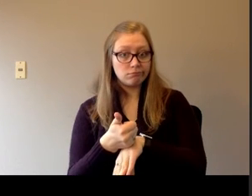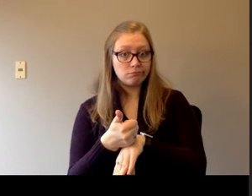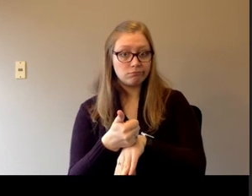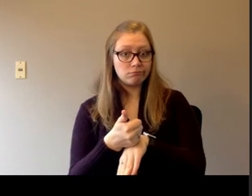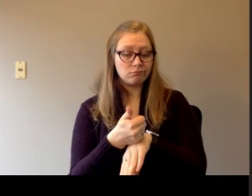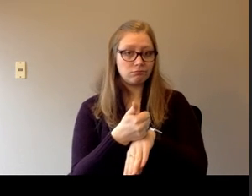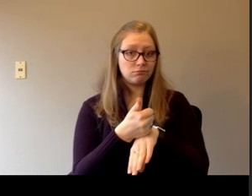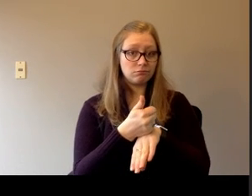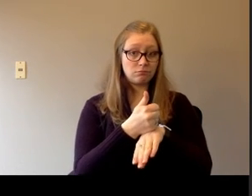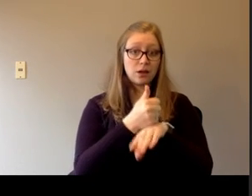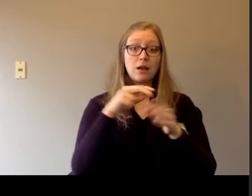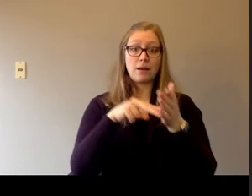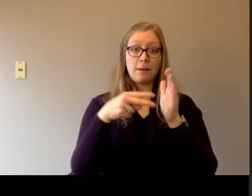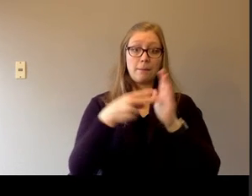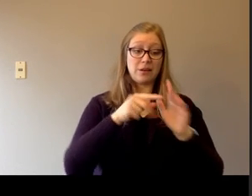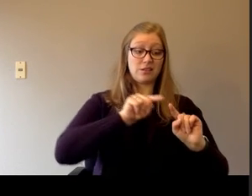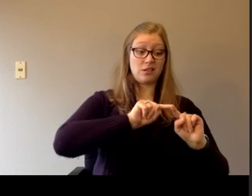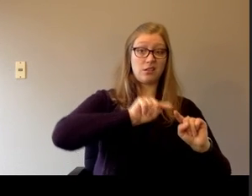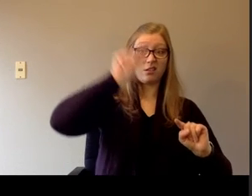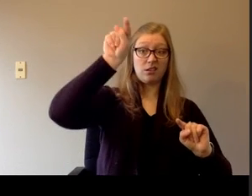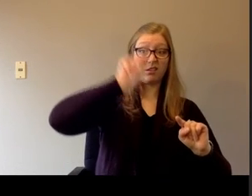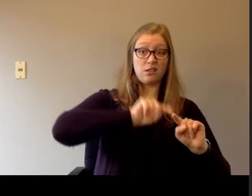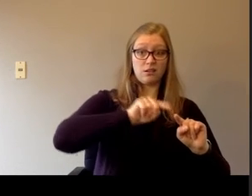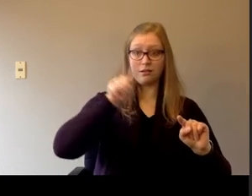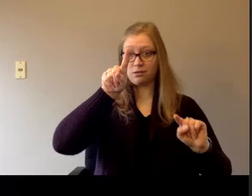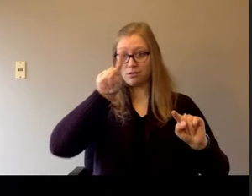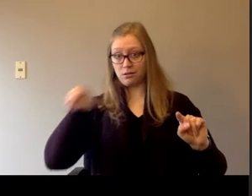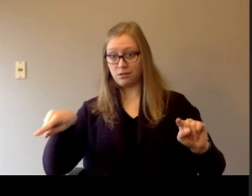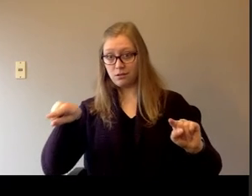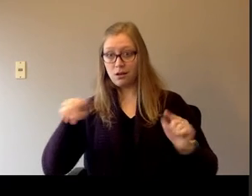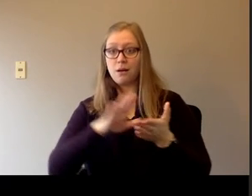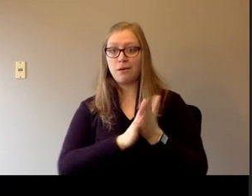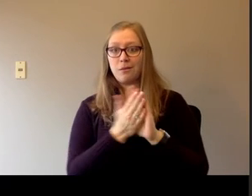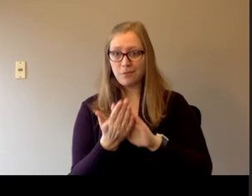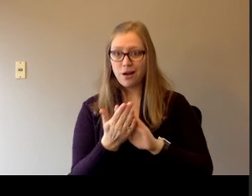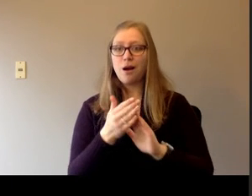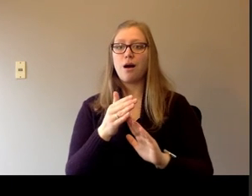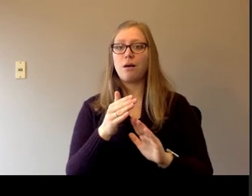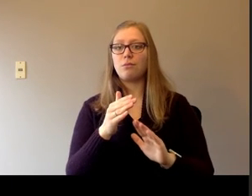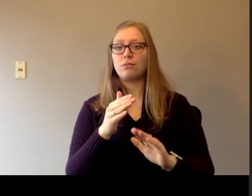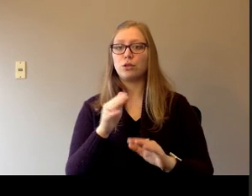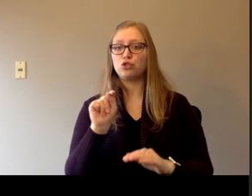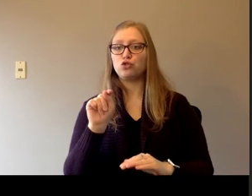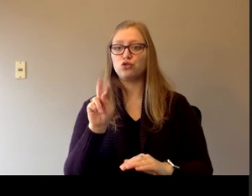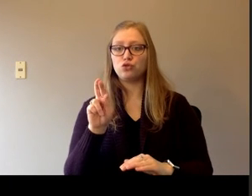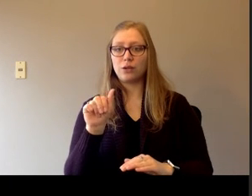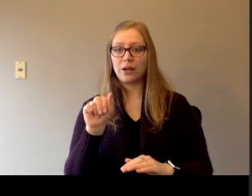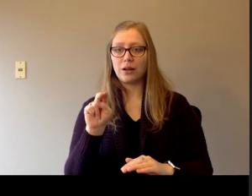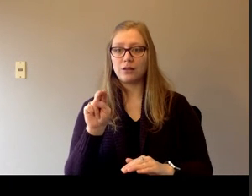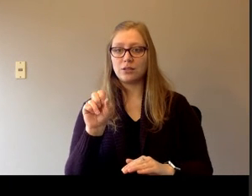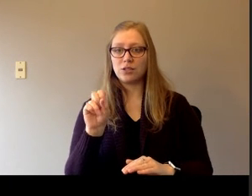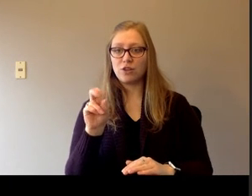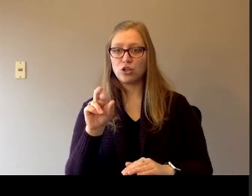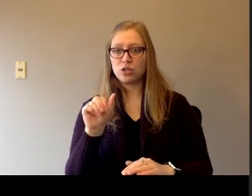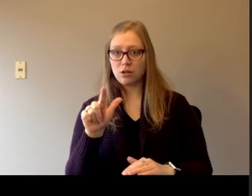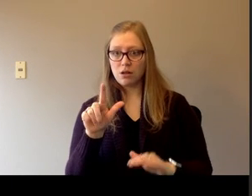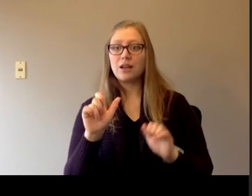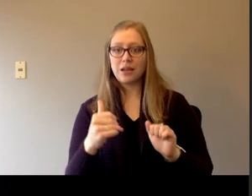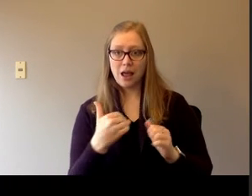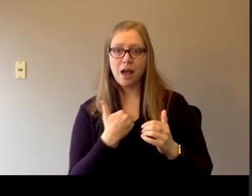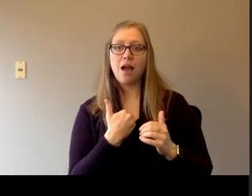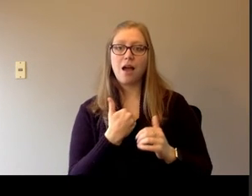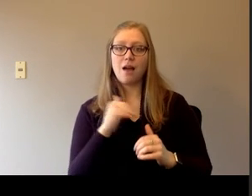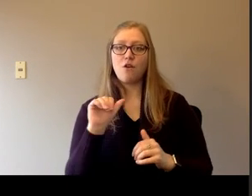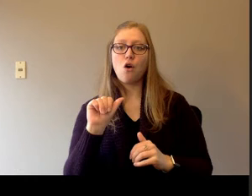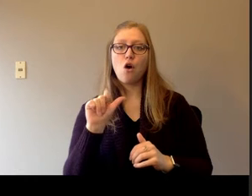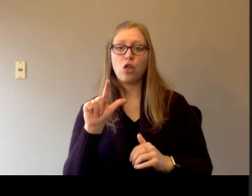these alternate interior angles. So I know that angle 4 is going to be the same measure